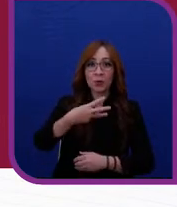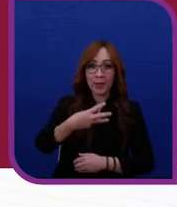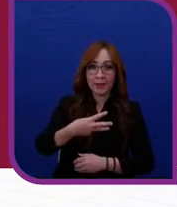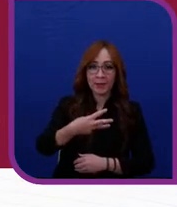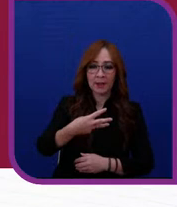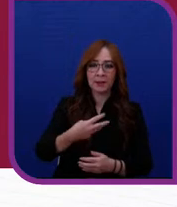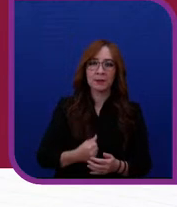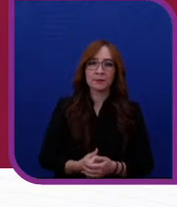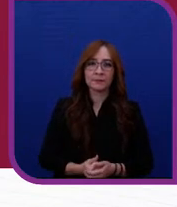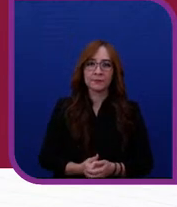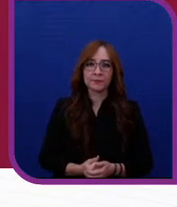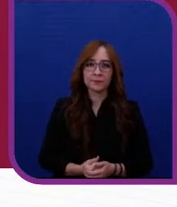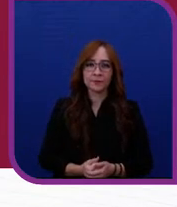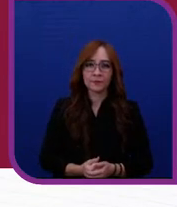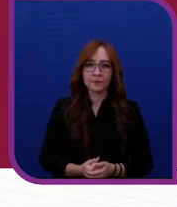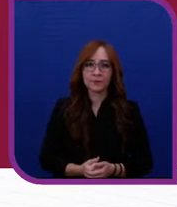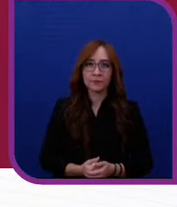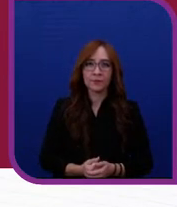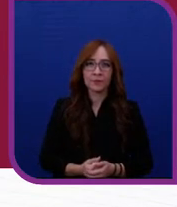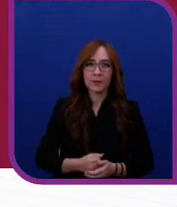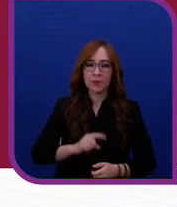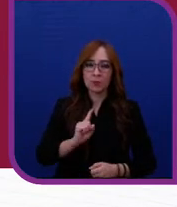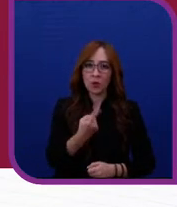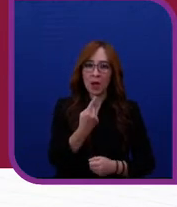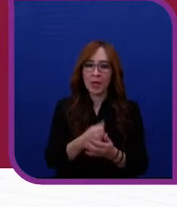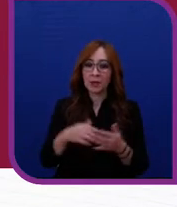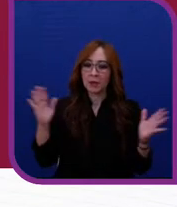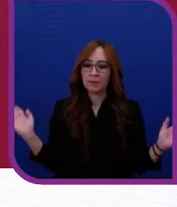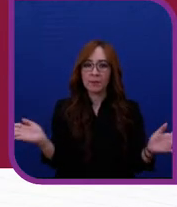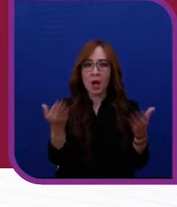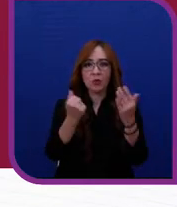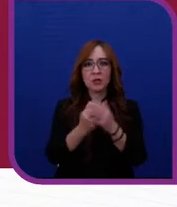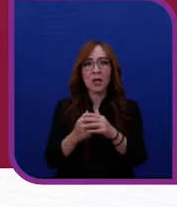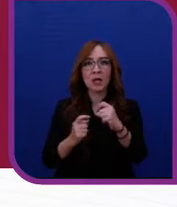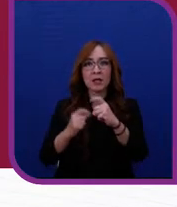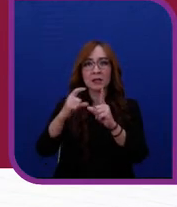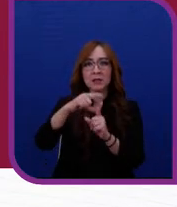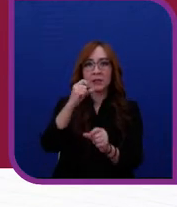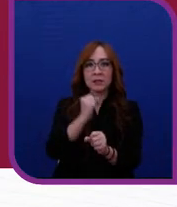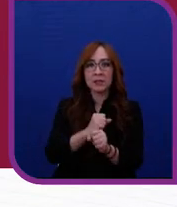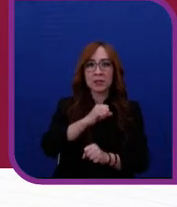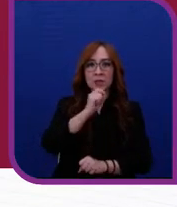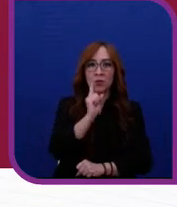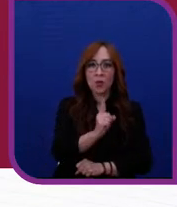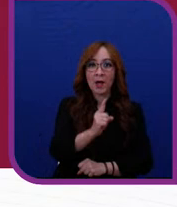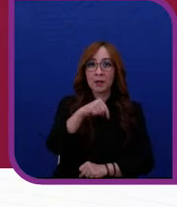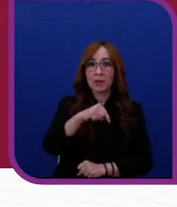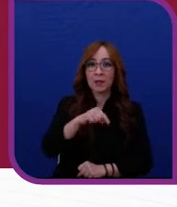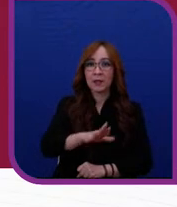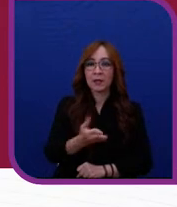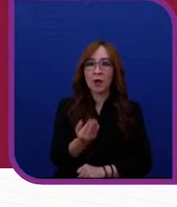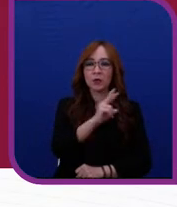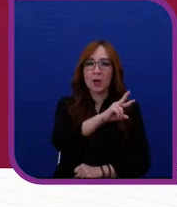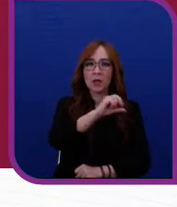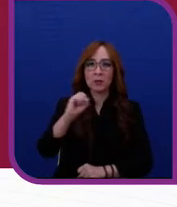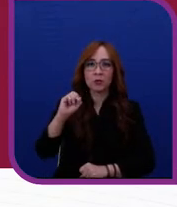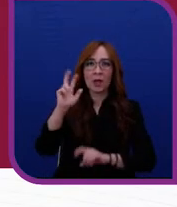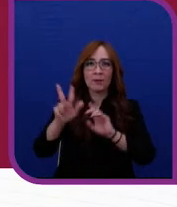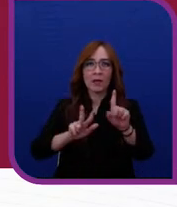establishment of z Indonesia one two 18 we have